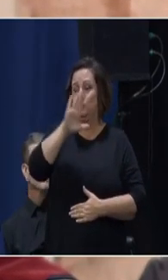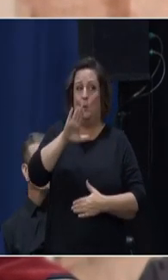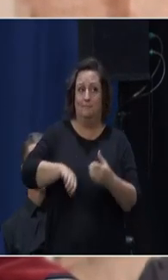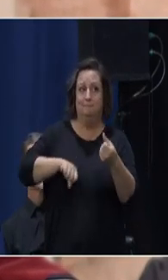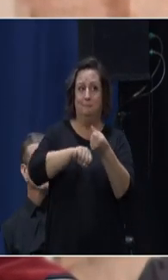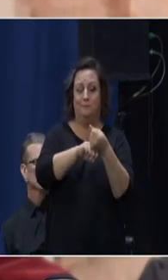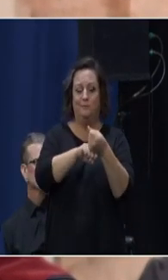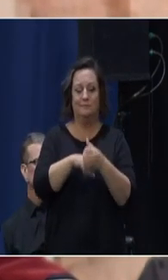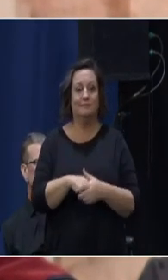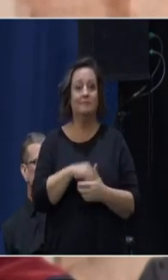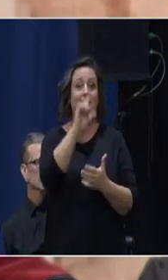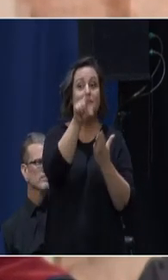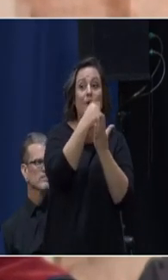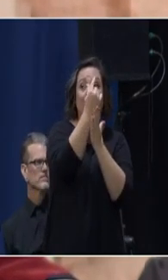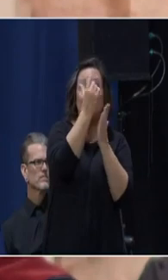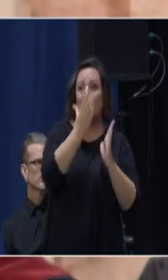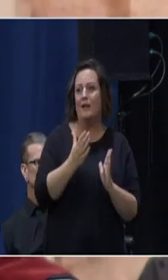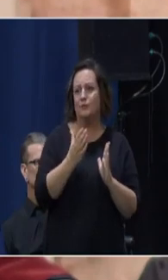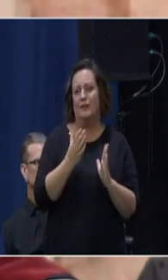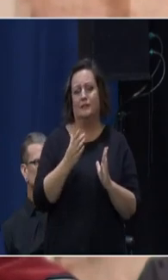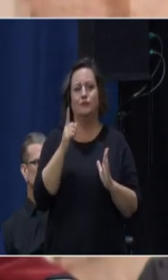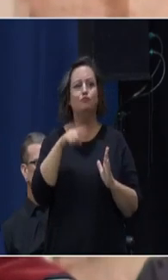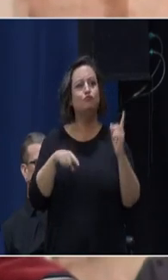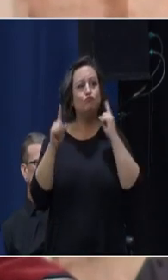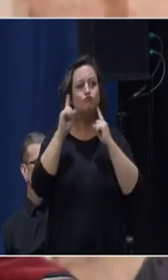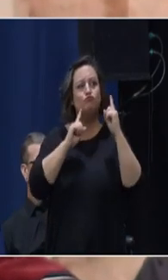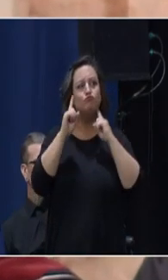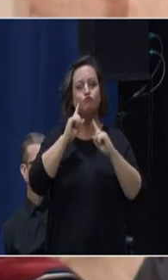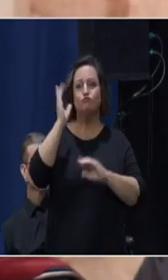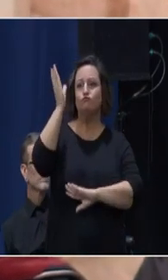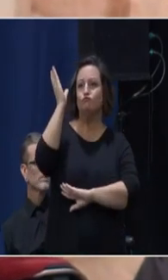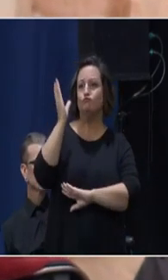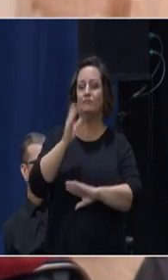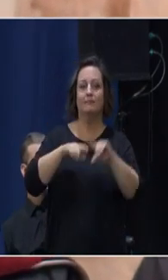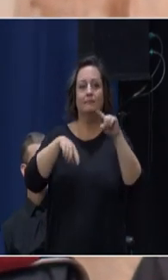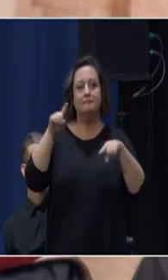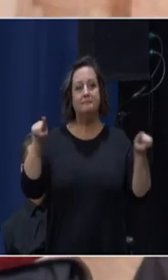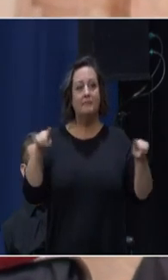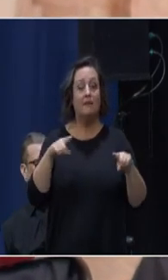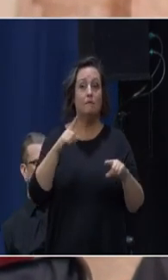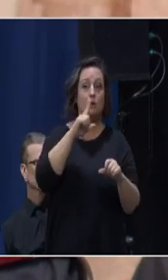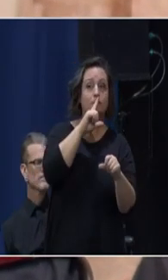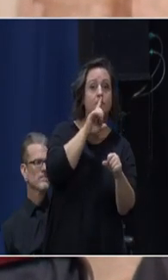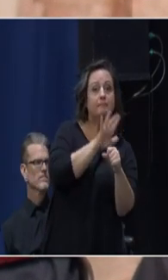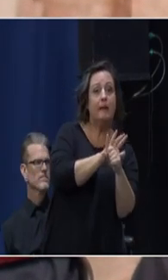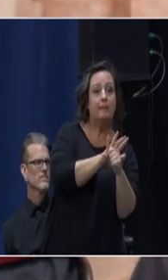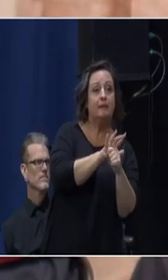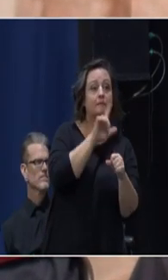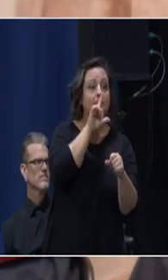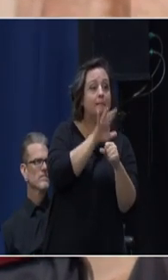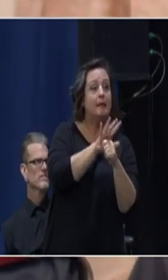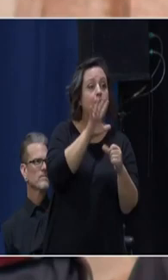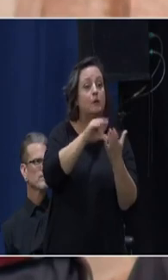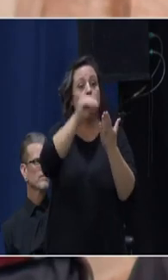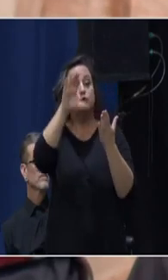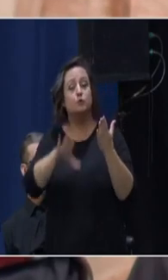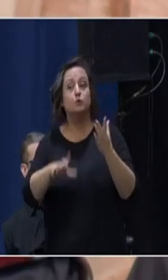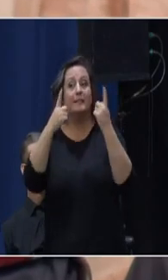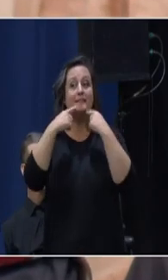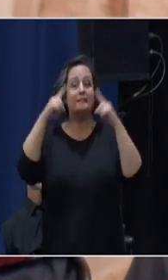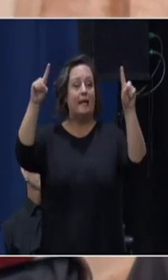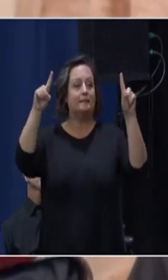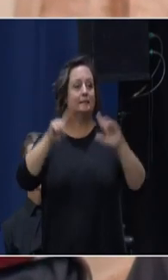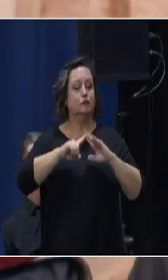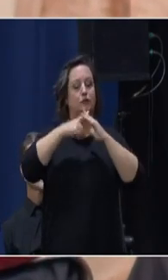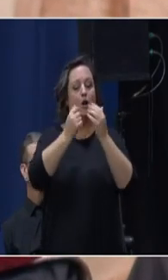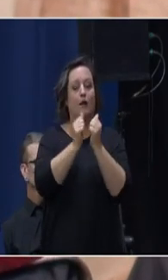Graduates, you have heard me speak often about our commitment to student success, and that commitment begins with our trustees, who